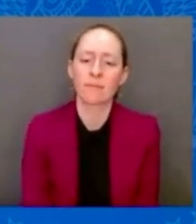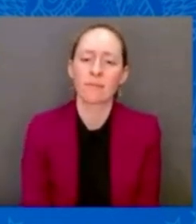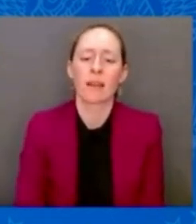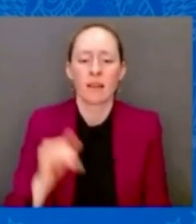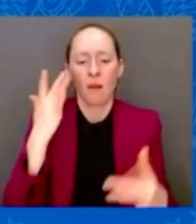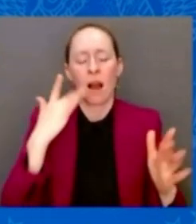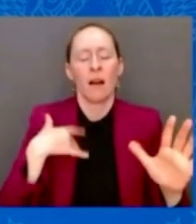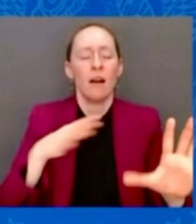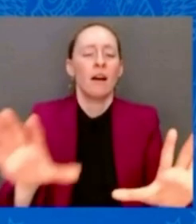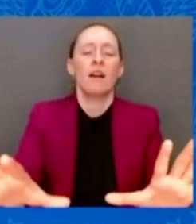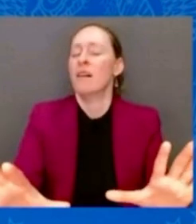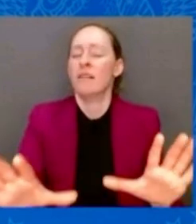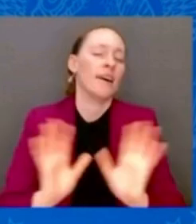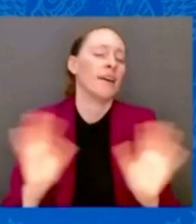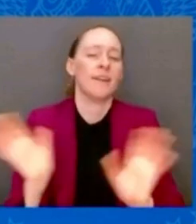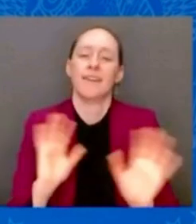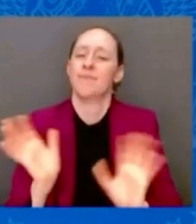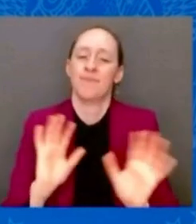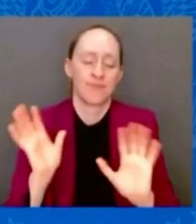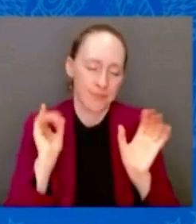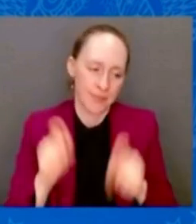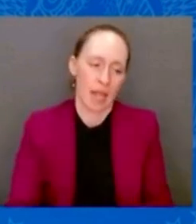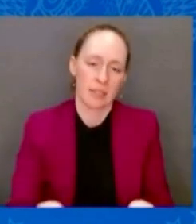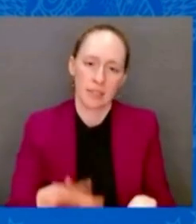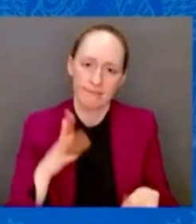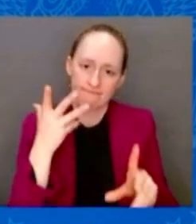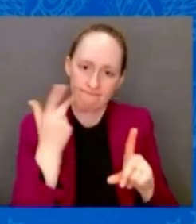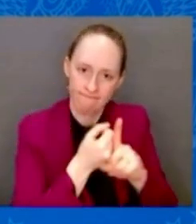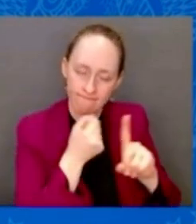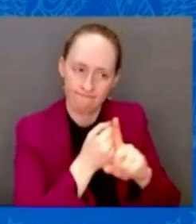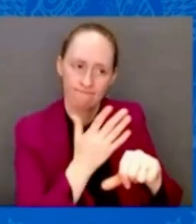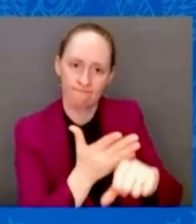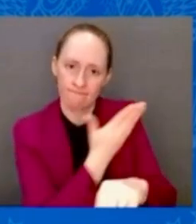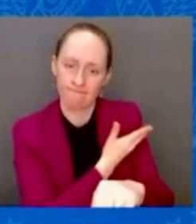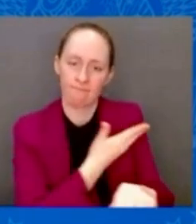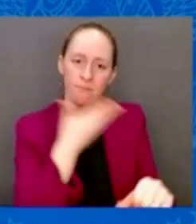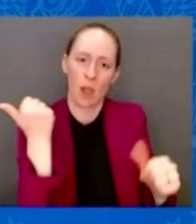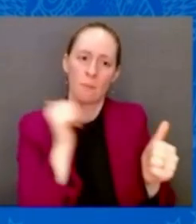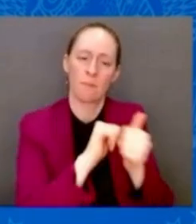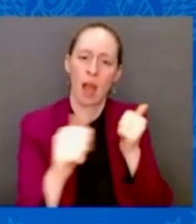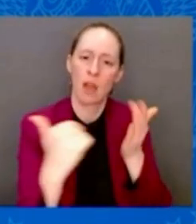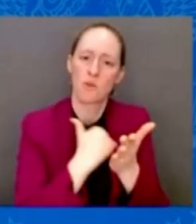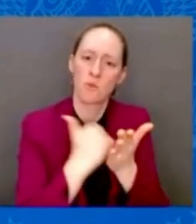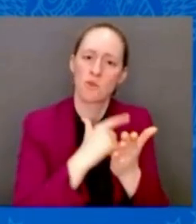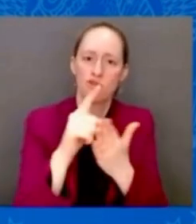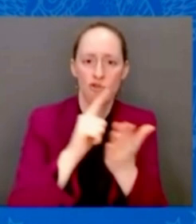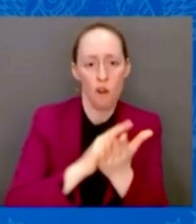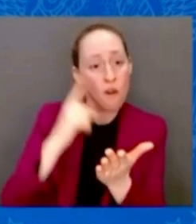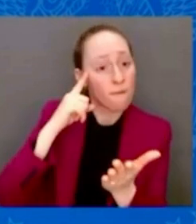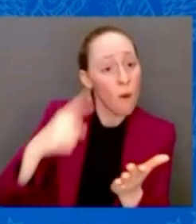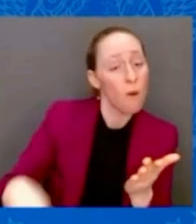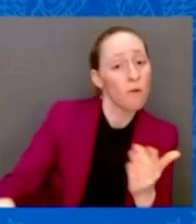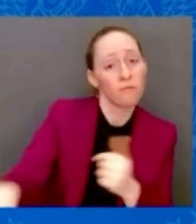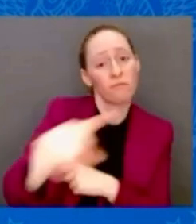prove beyond a doubt what caused it when it's obvious what was in the air, is just